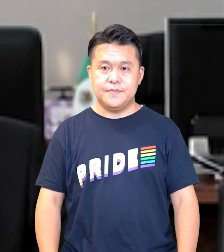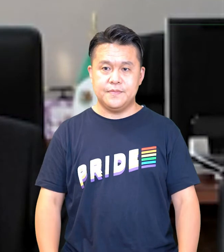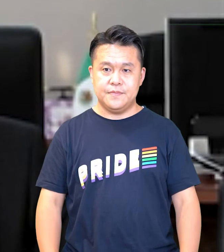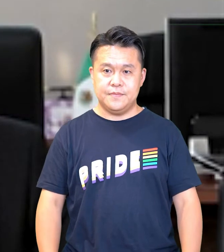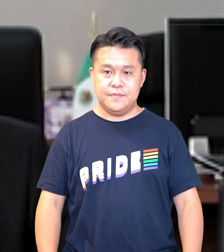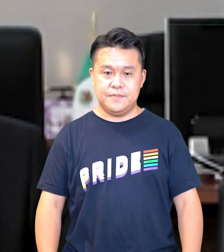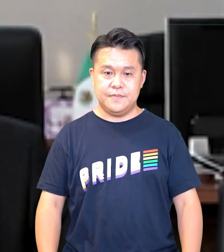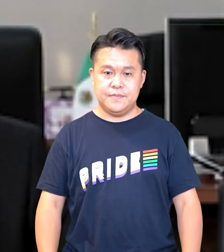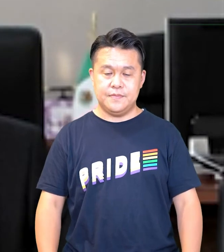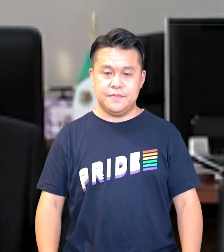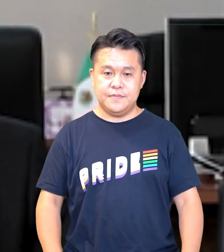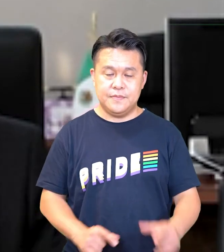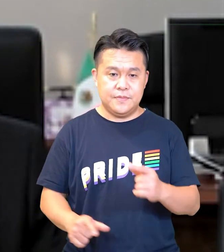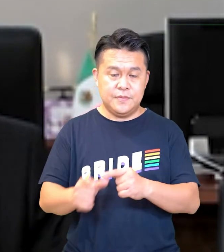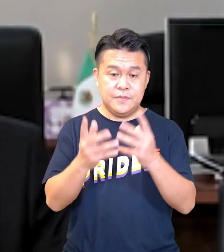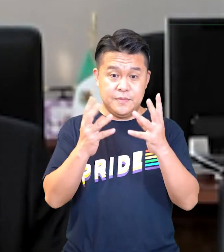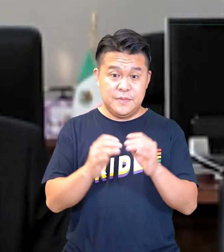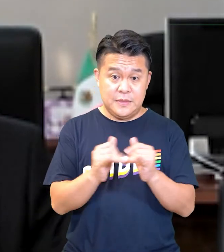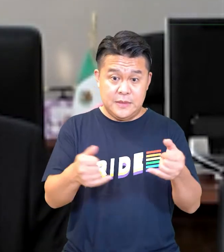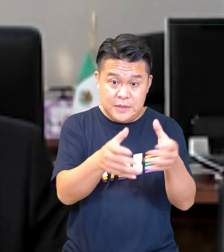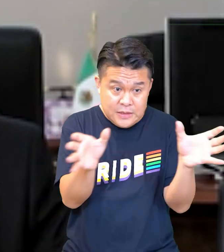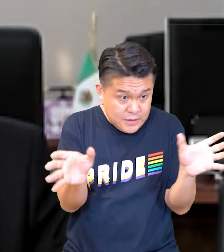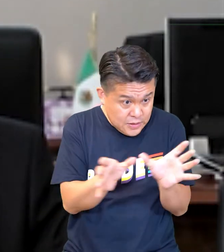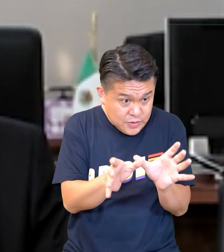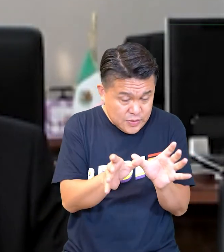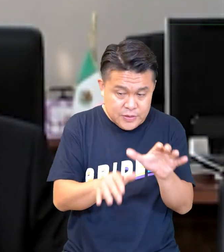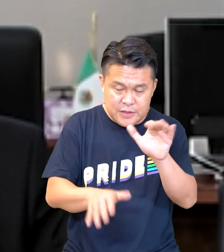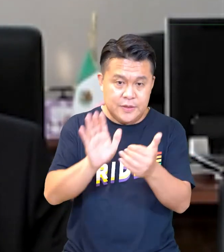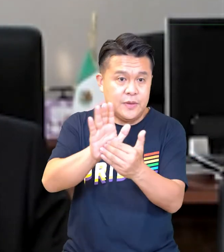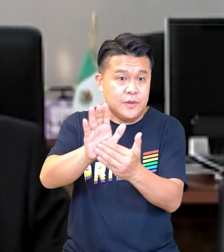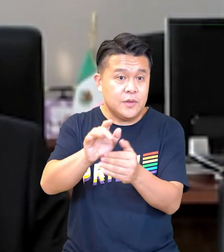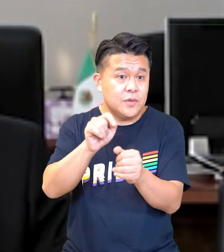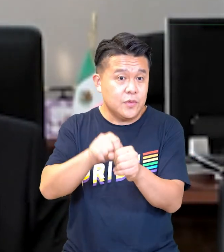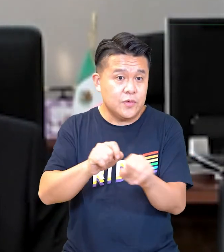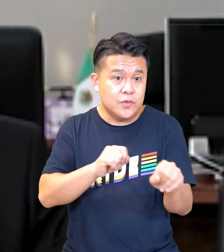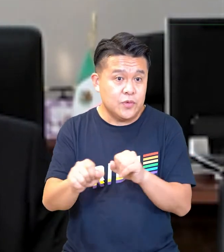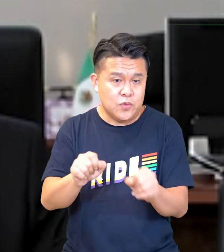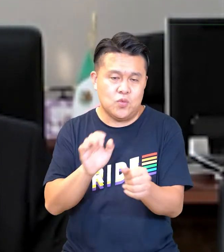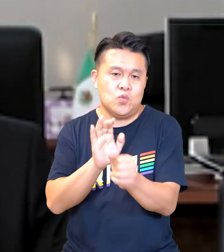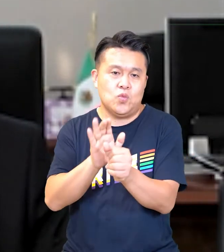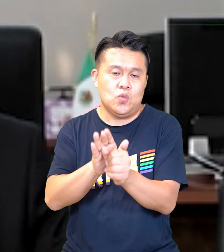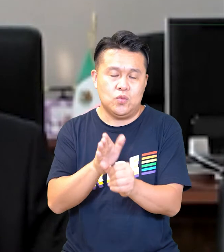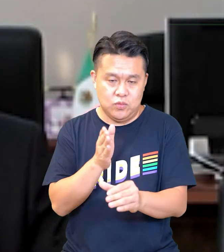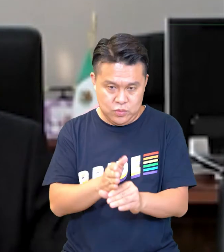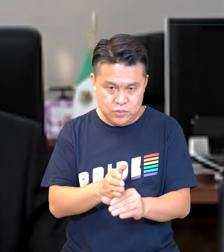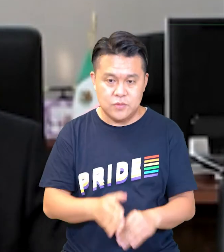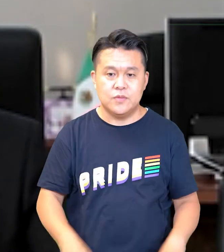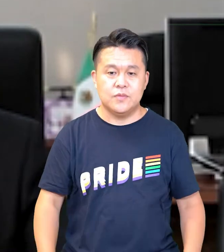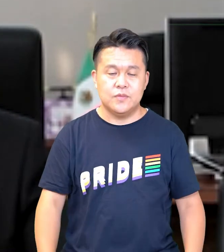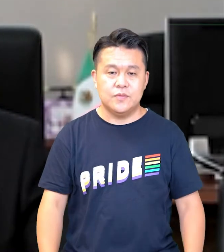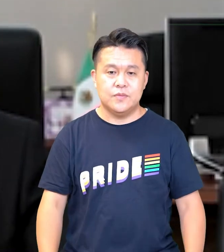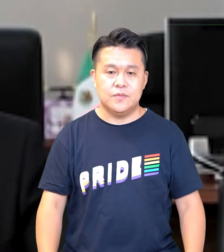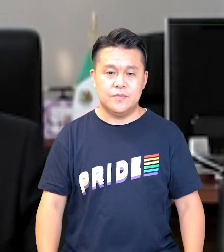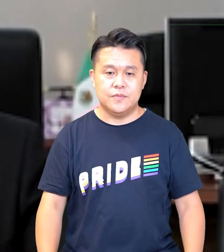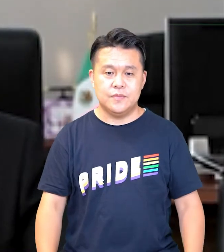Likewise, more civil society organizations have joined this work.